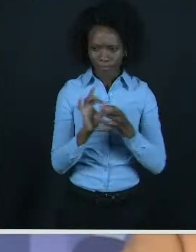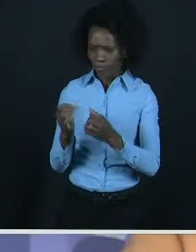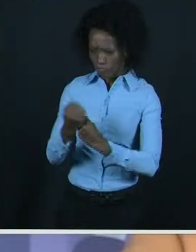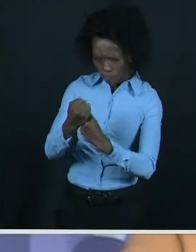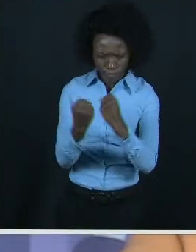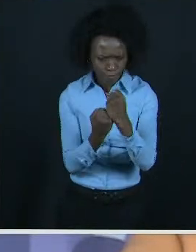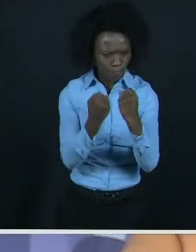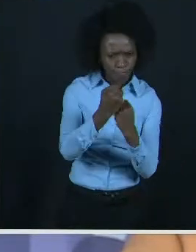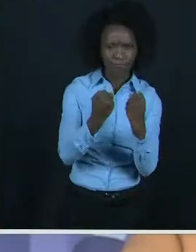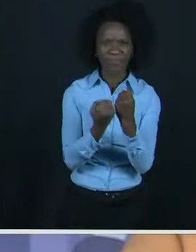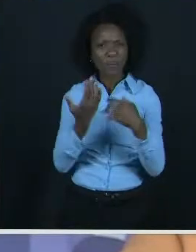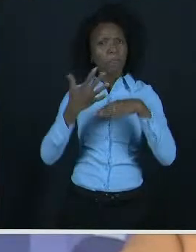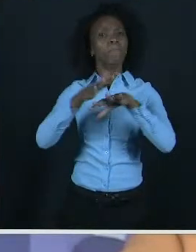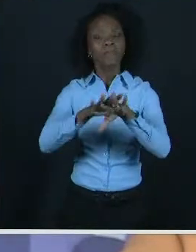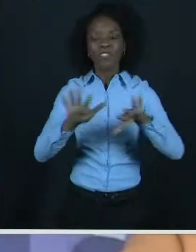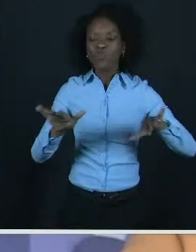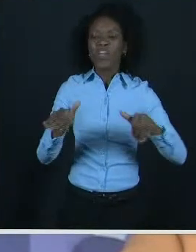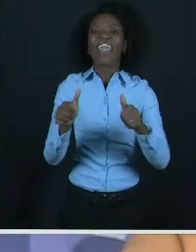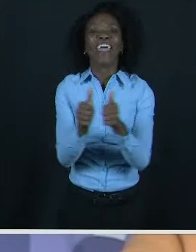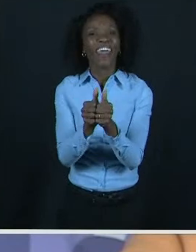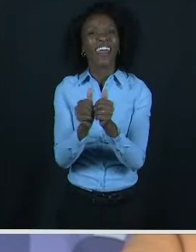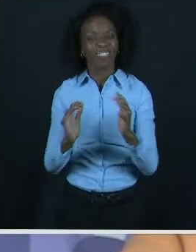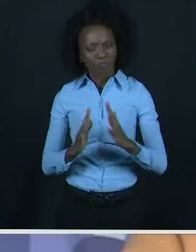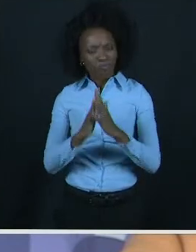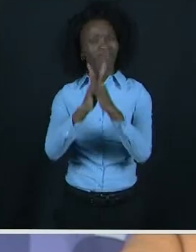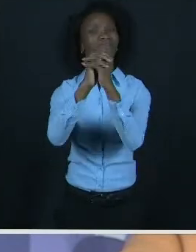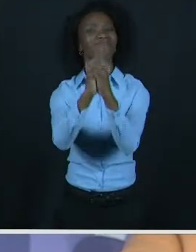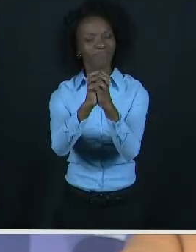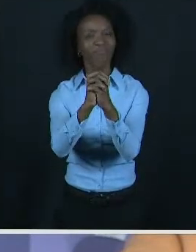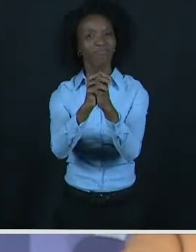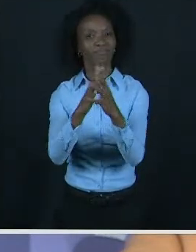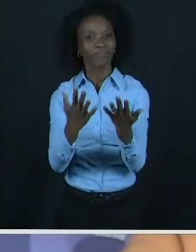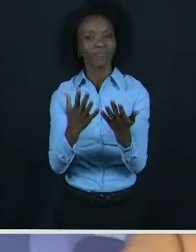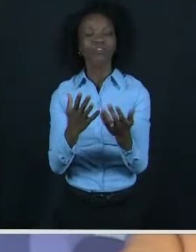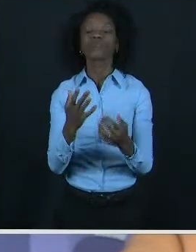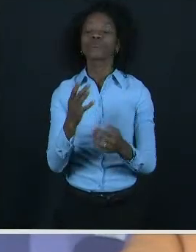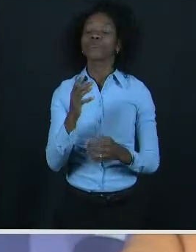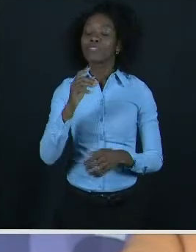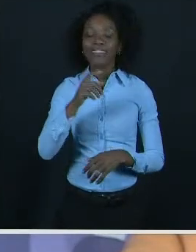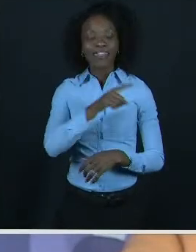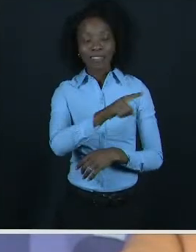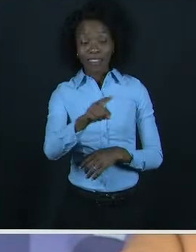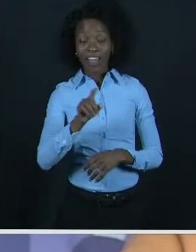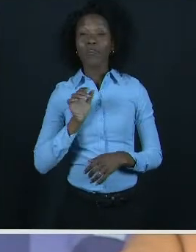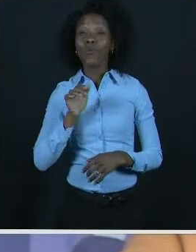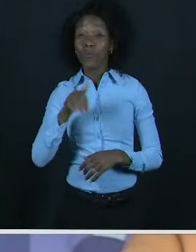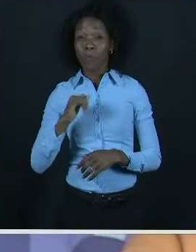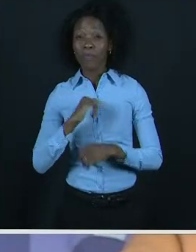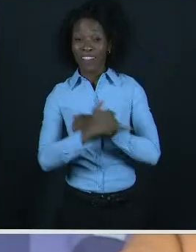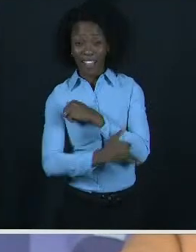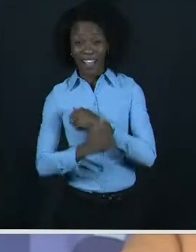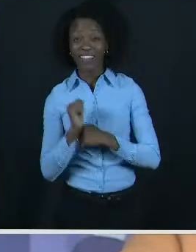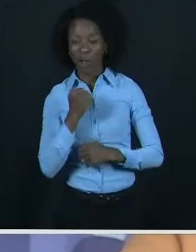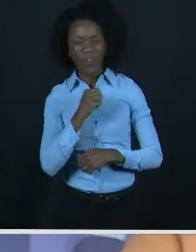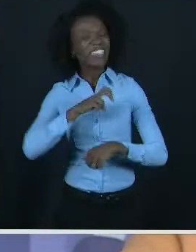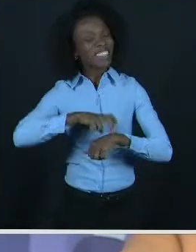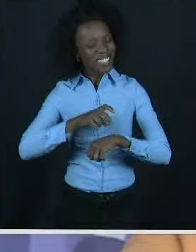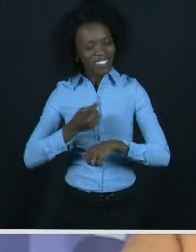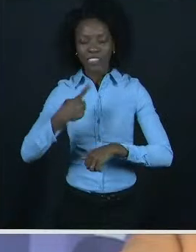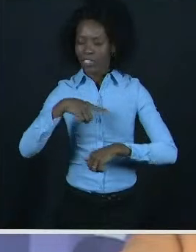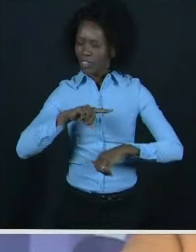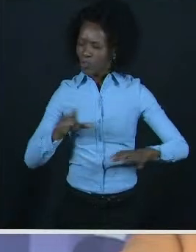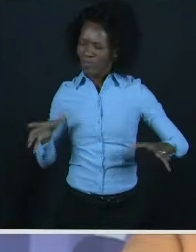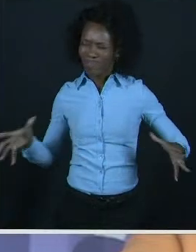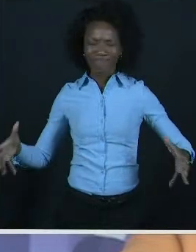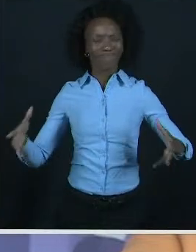together, and account together. We owe this to the women of our country. We owe it